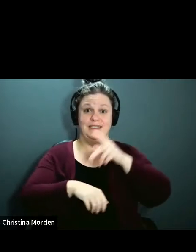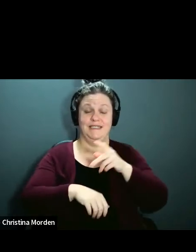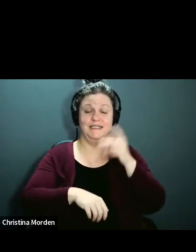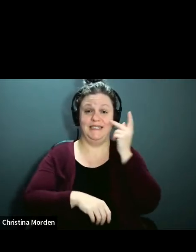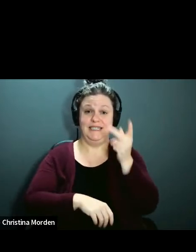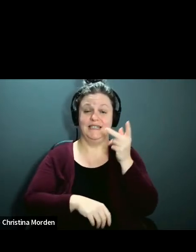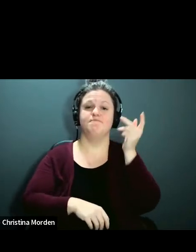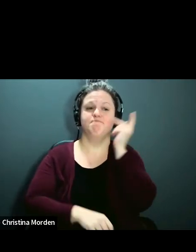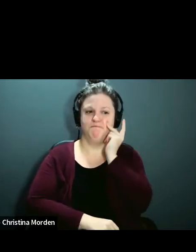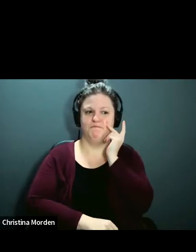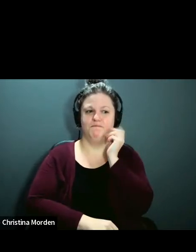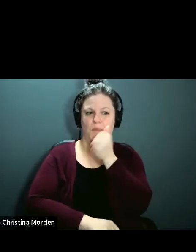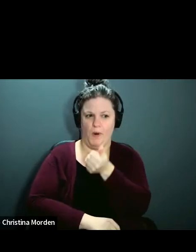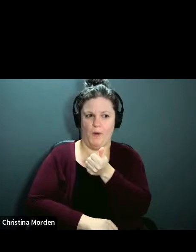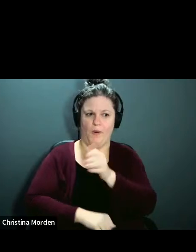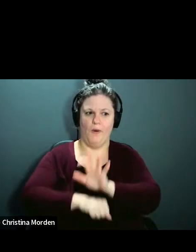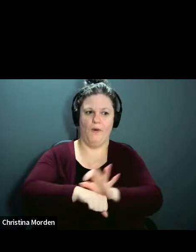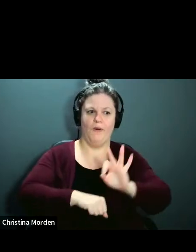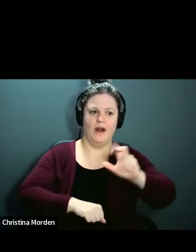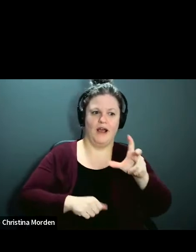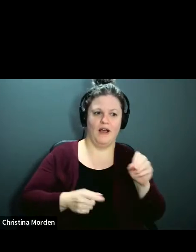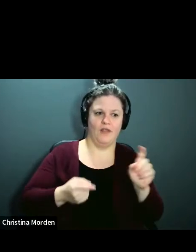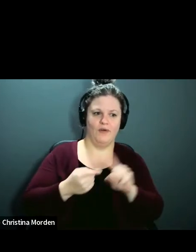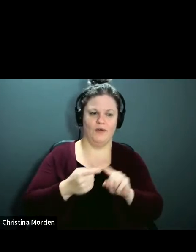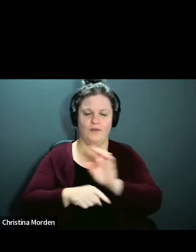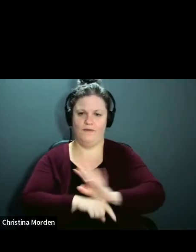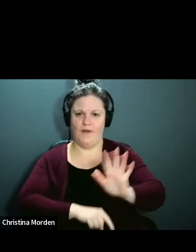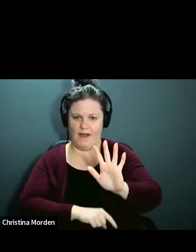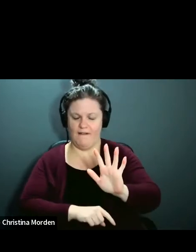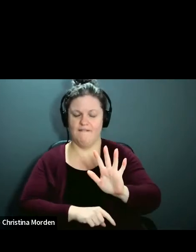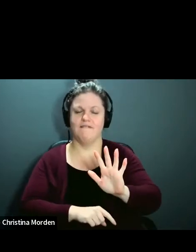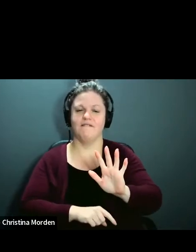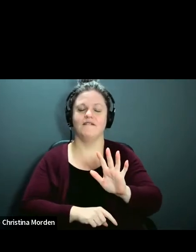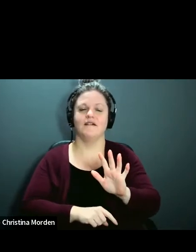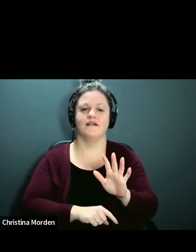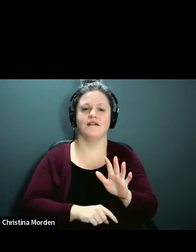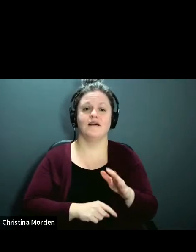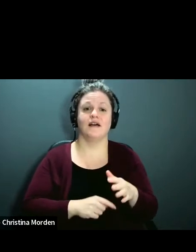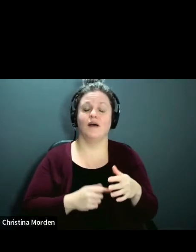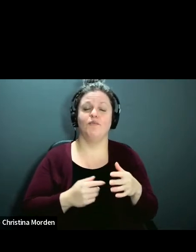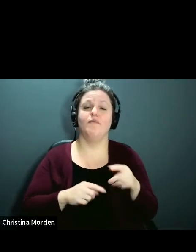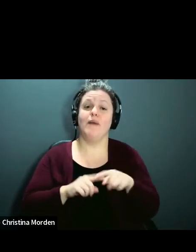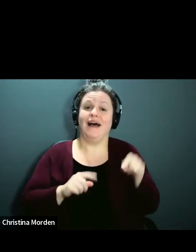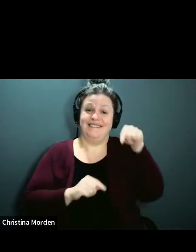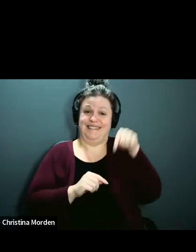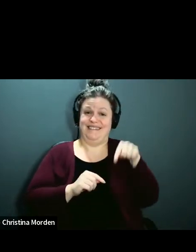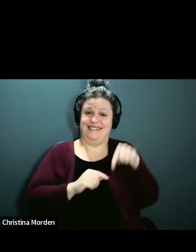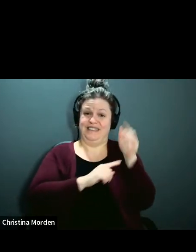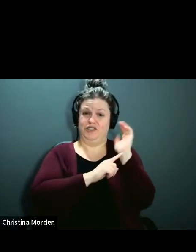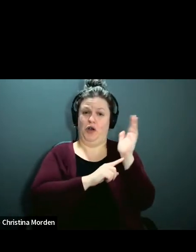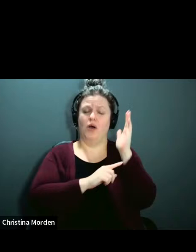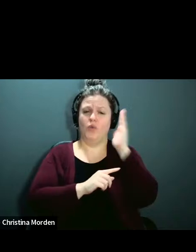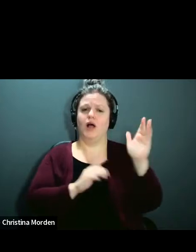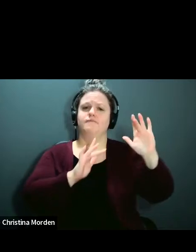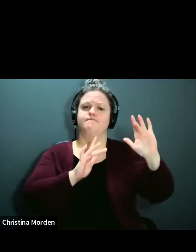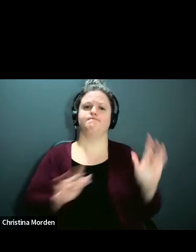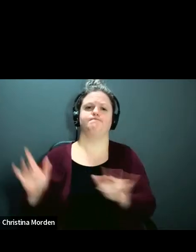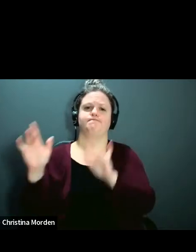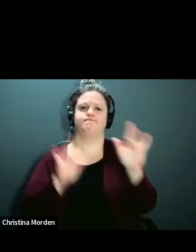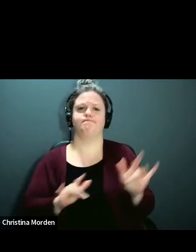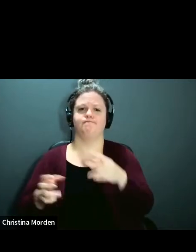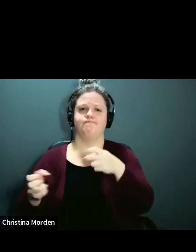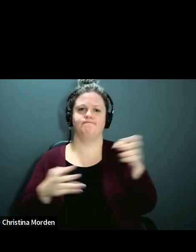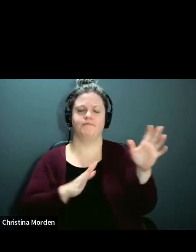5 tomorrow um and then after that the these talks were made online on YouTube as well as the curatorial